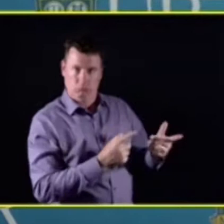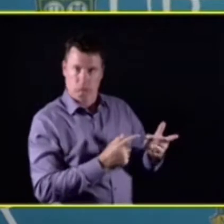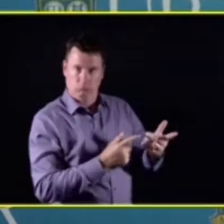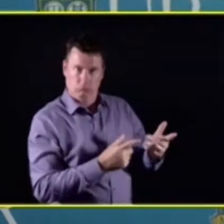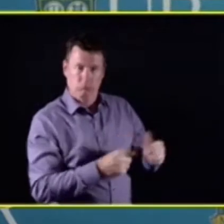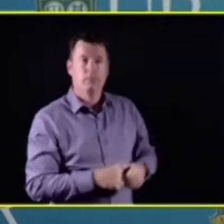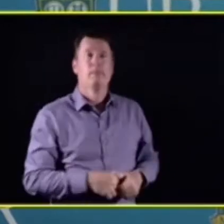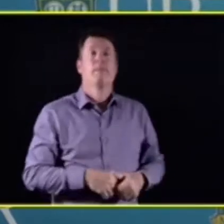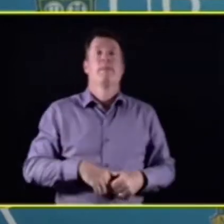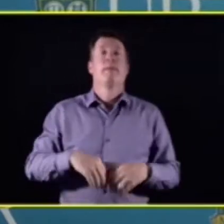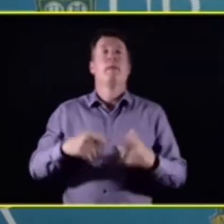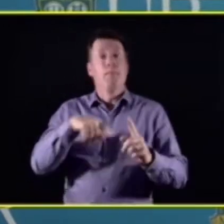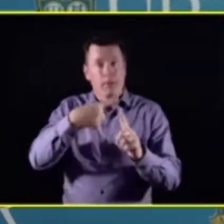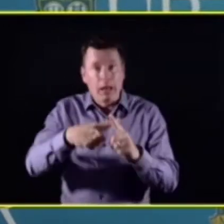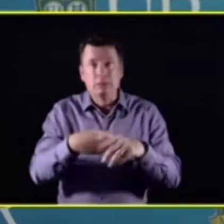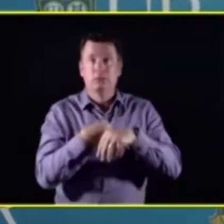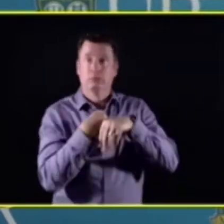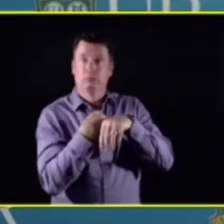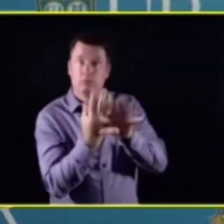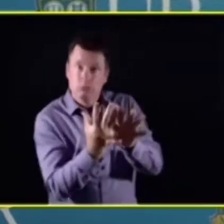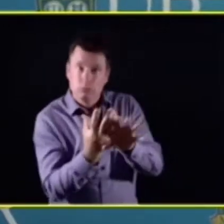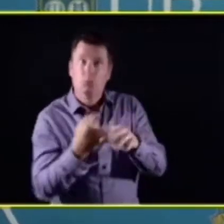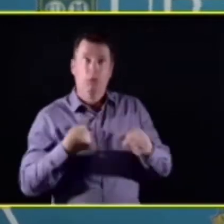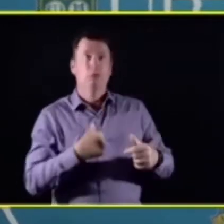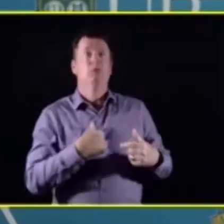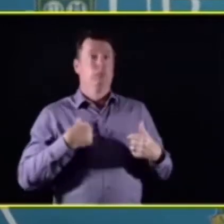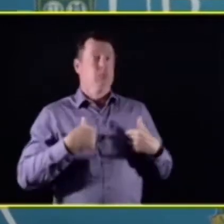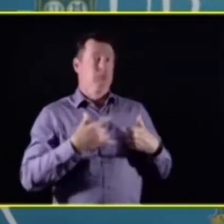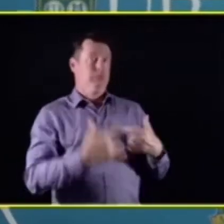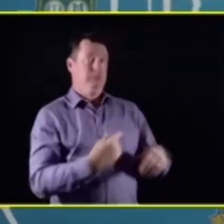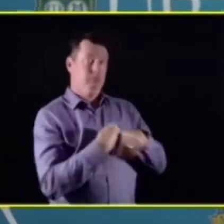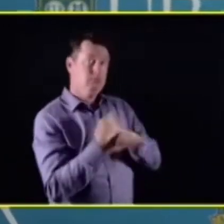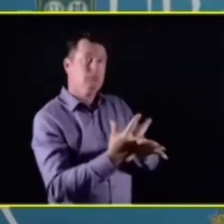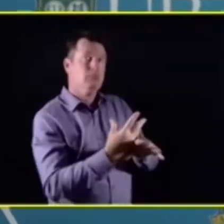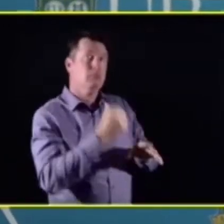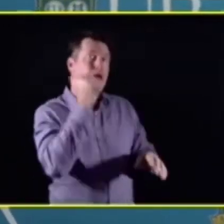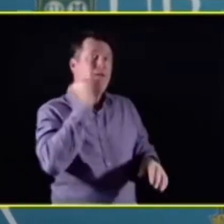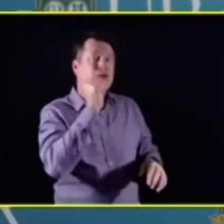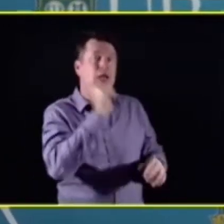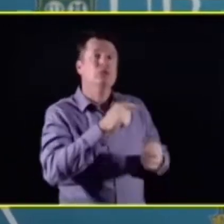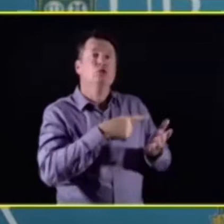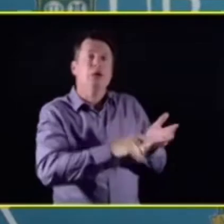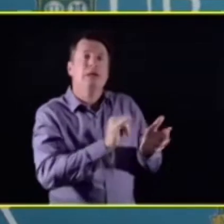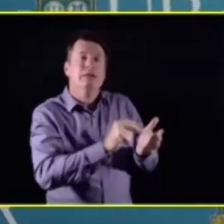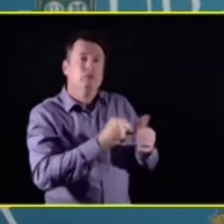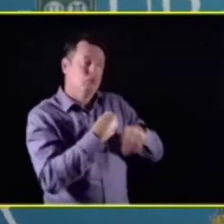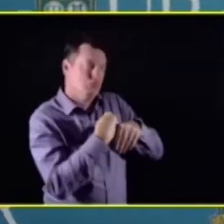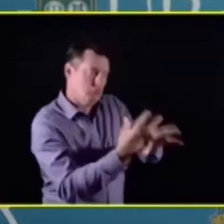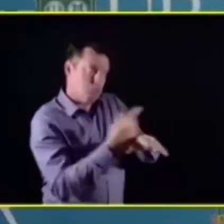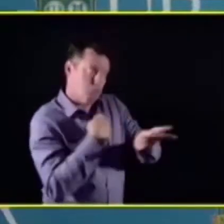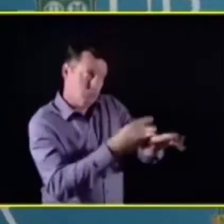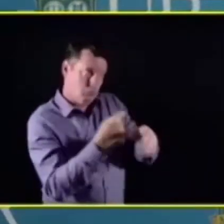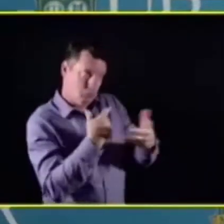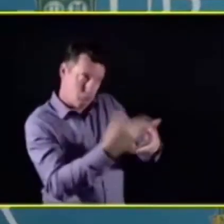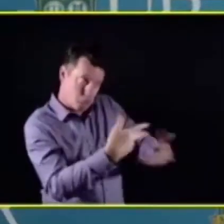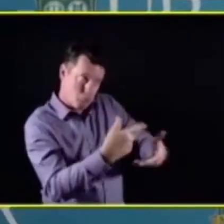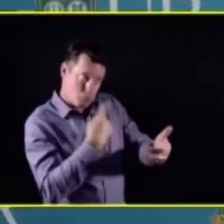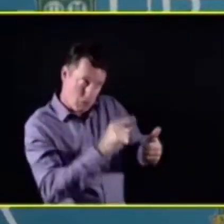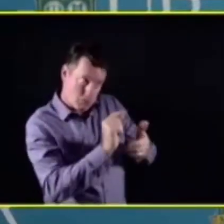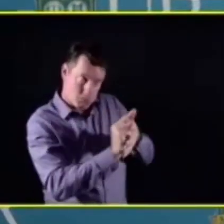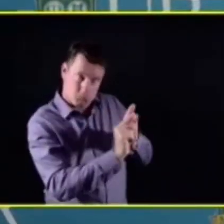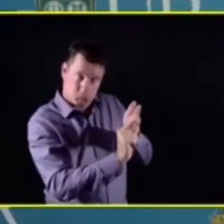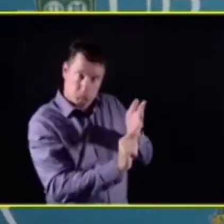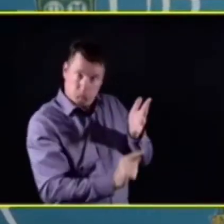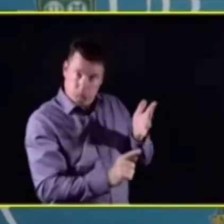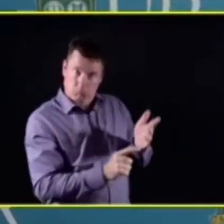basis. And so we've been able to see that the success rate of patients who